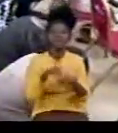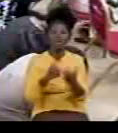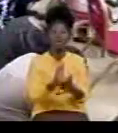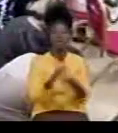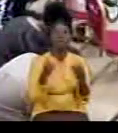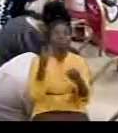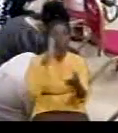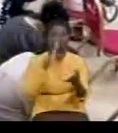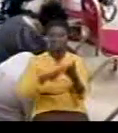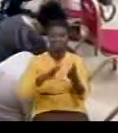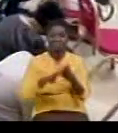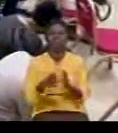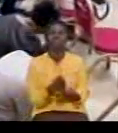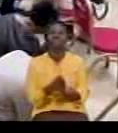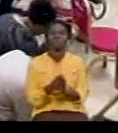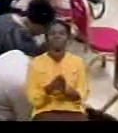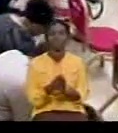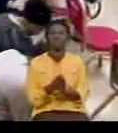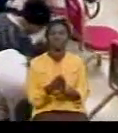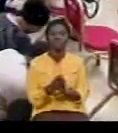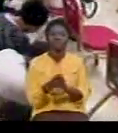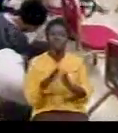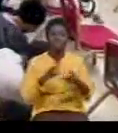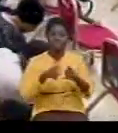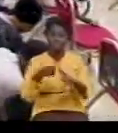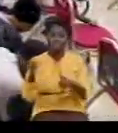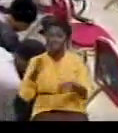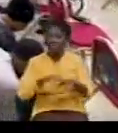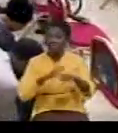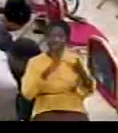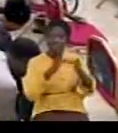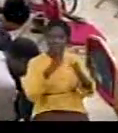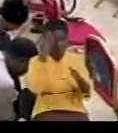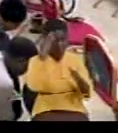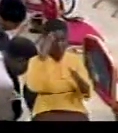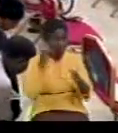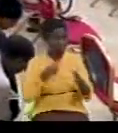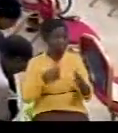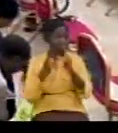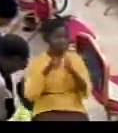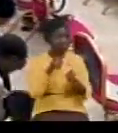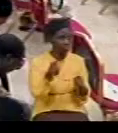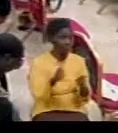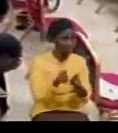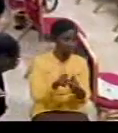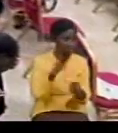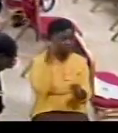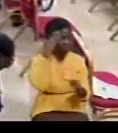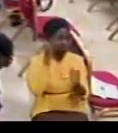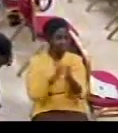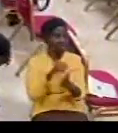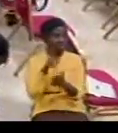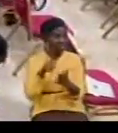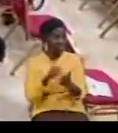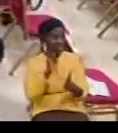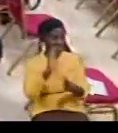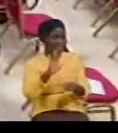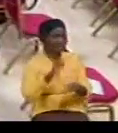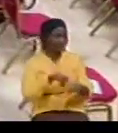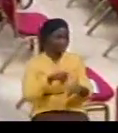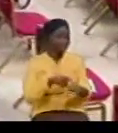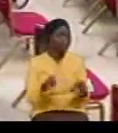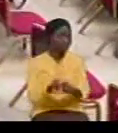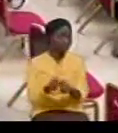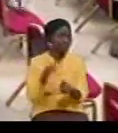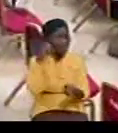forgiven. Online friend, you know I'm talking to you, and you know that this is your time for you